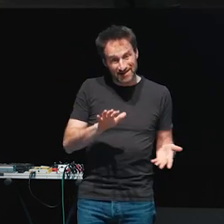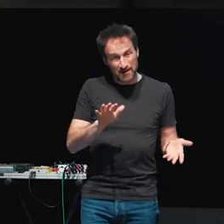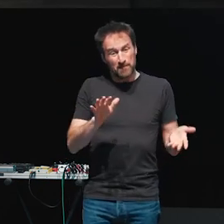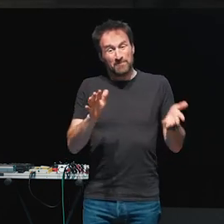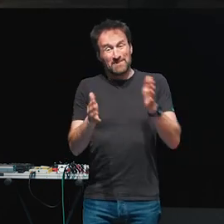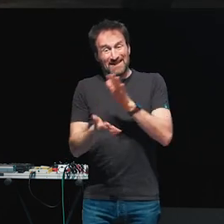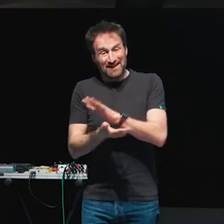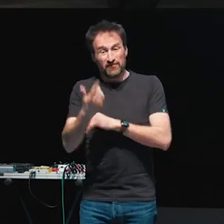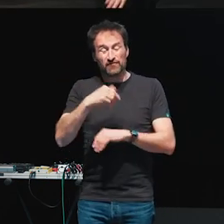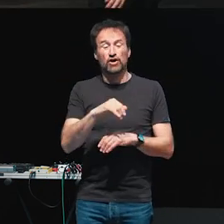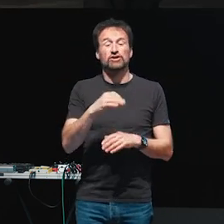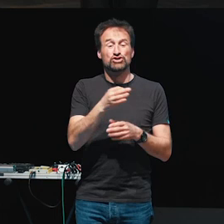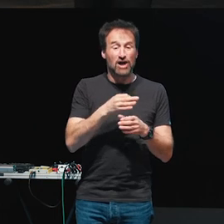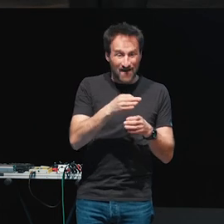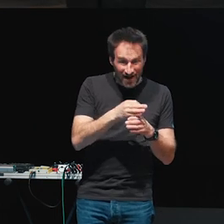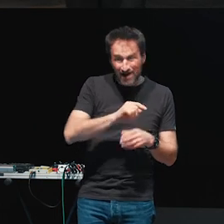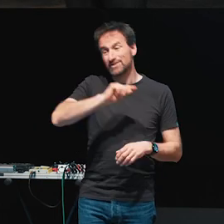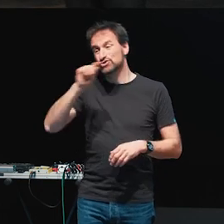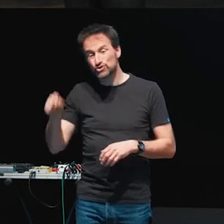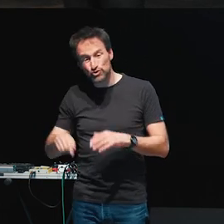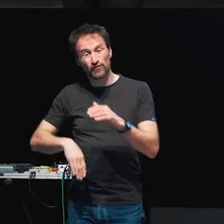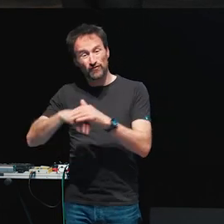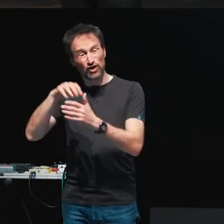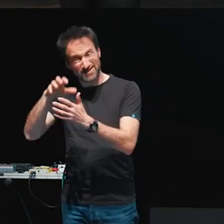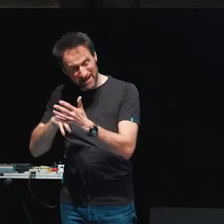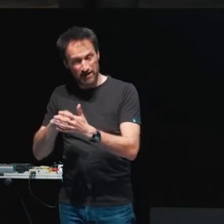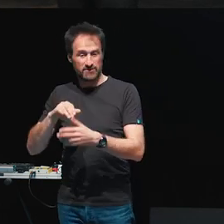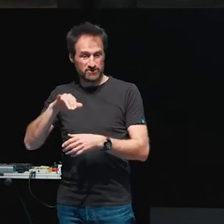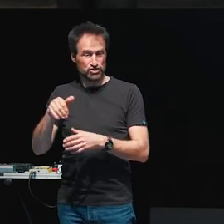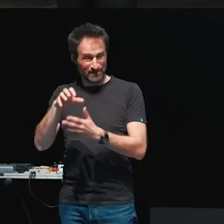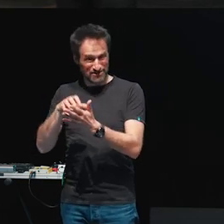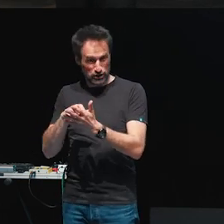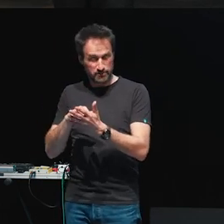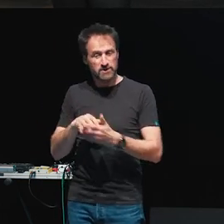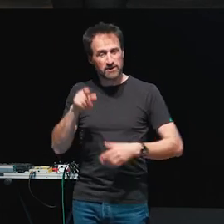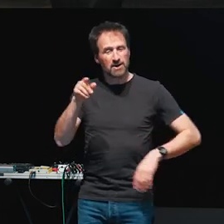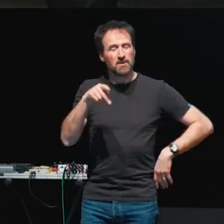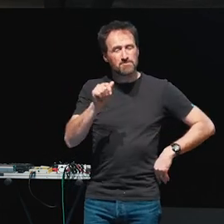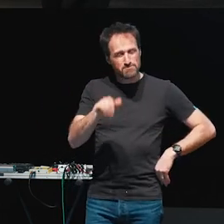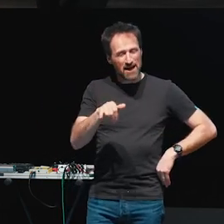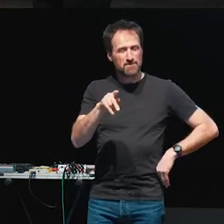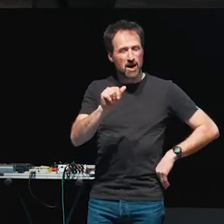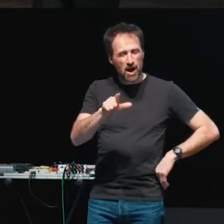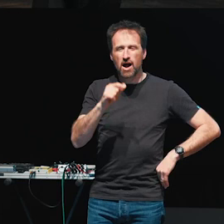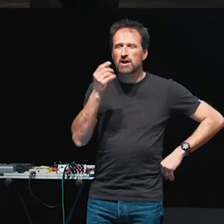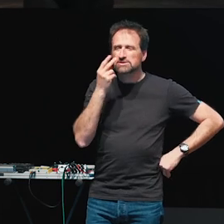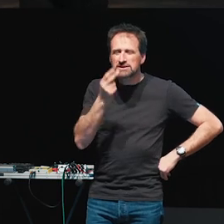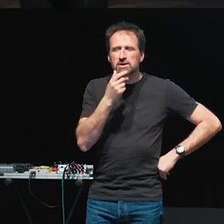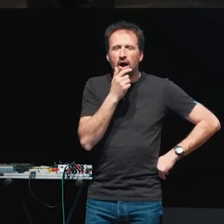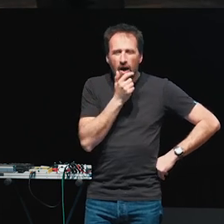Java to full-stack JavaScript, they were able to see that they had an improvement